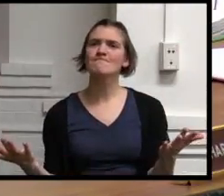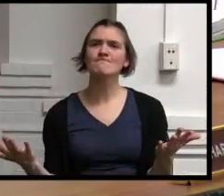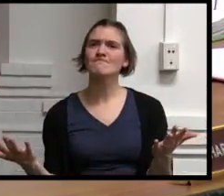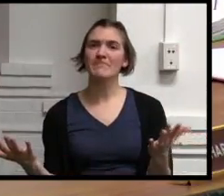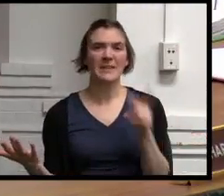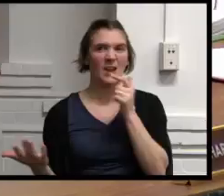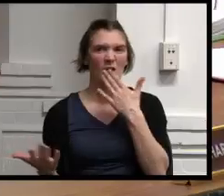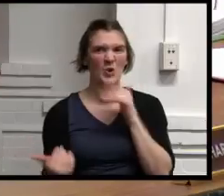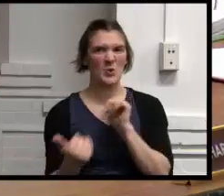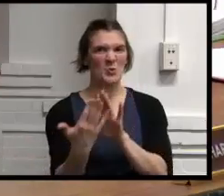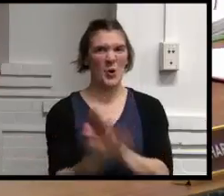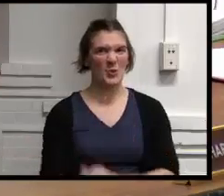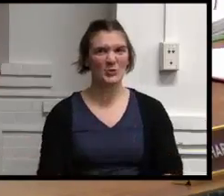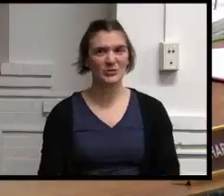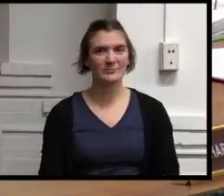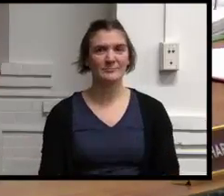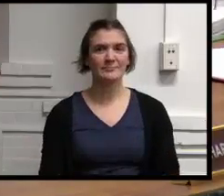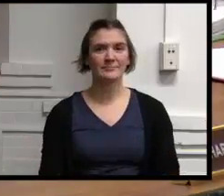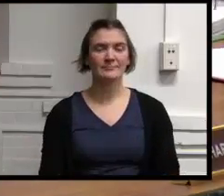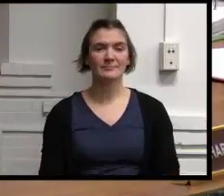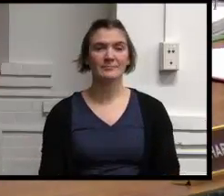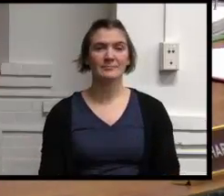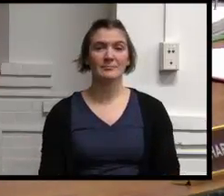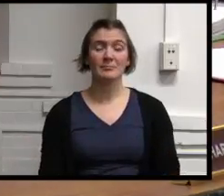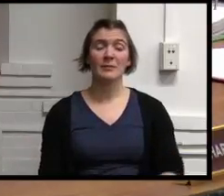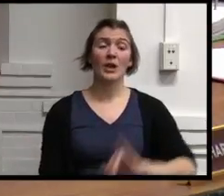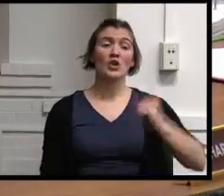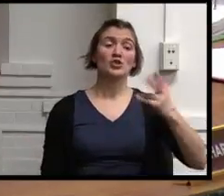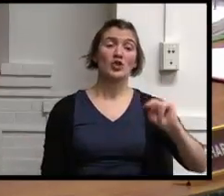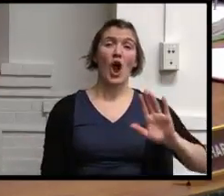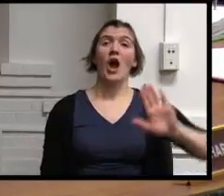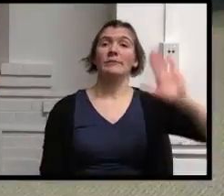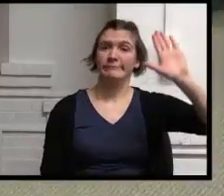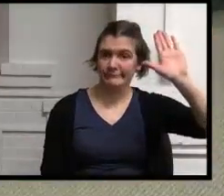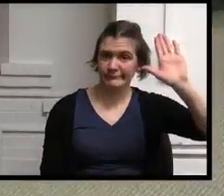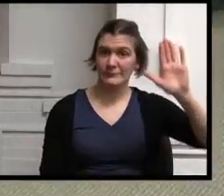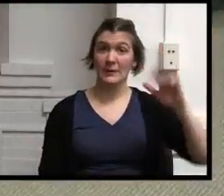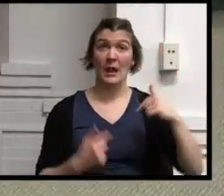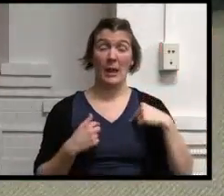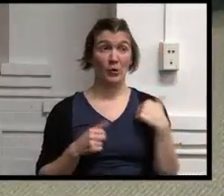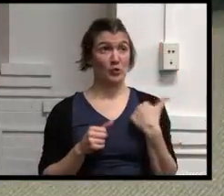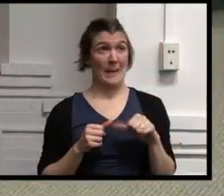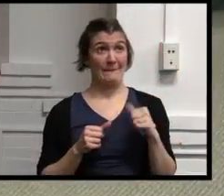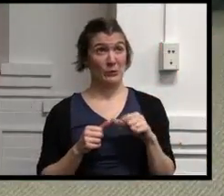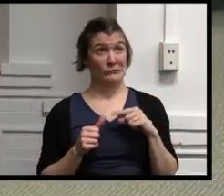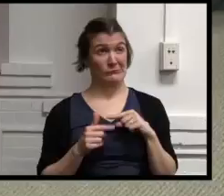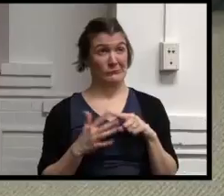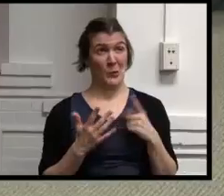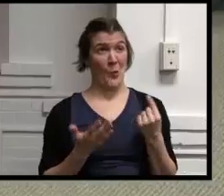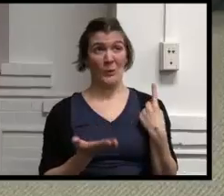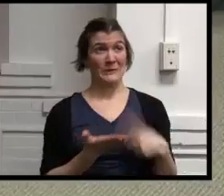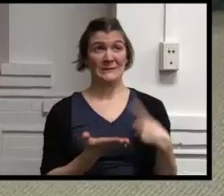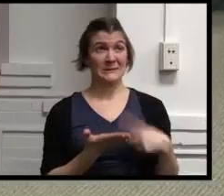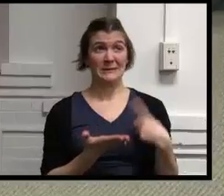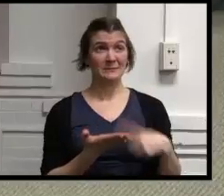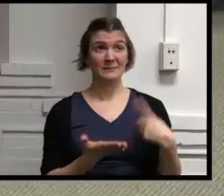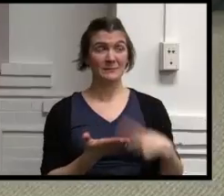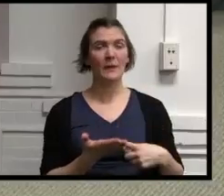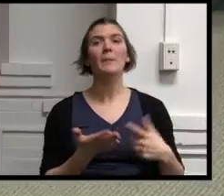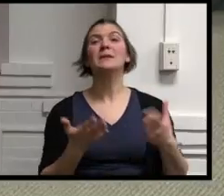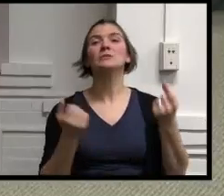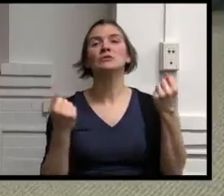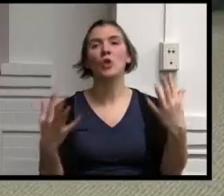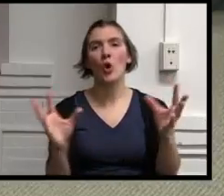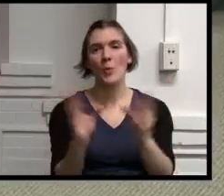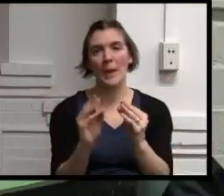not a good way to do business. Well, just the only thing that I can remember from the meetings, and there was a lot of them,